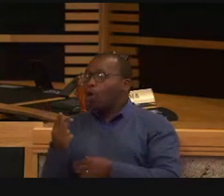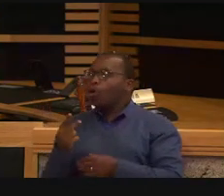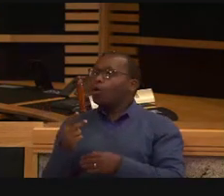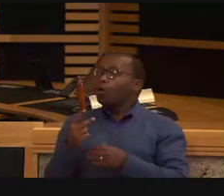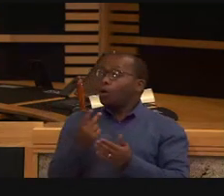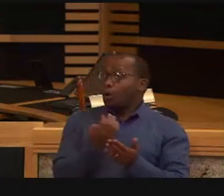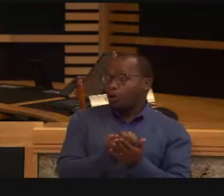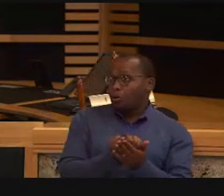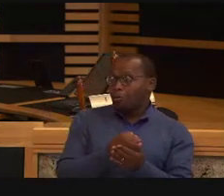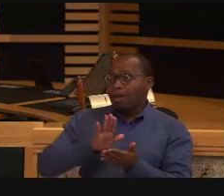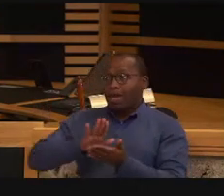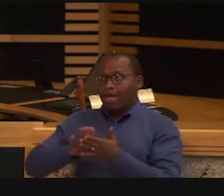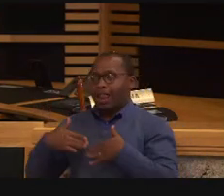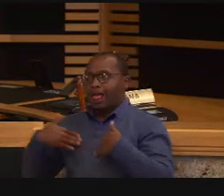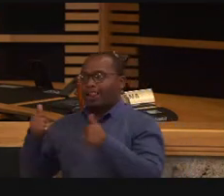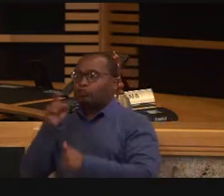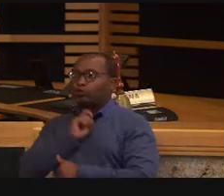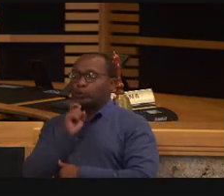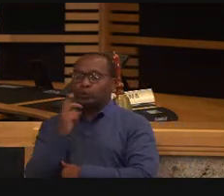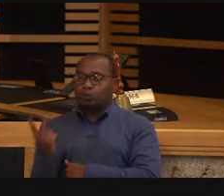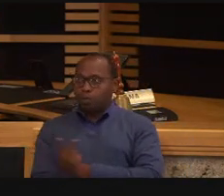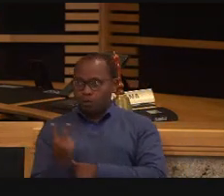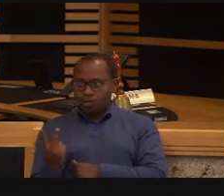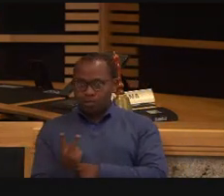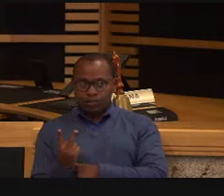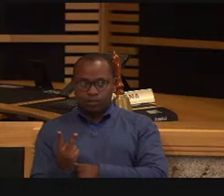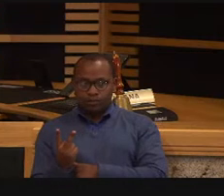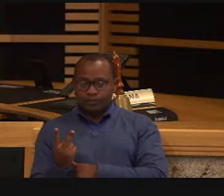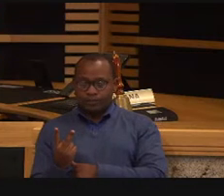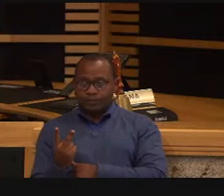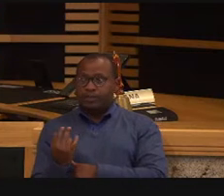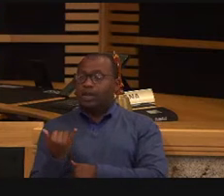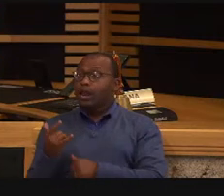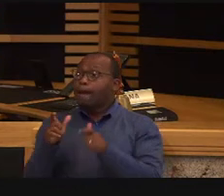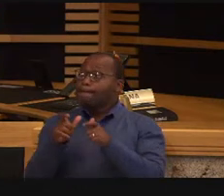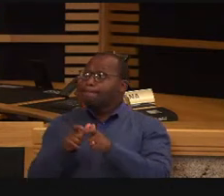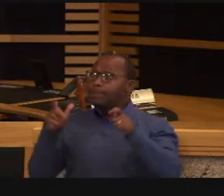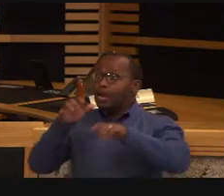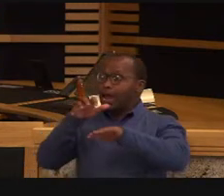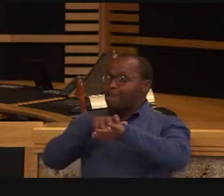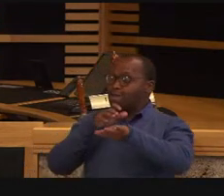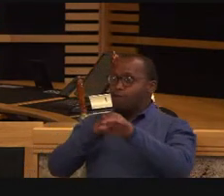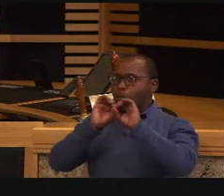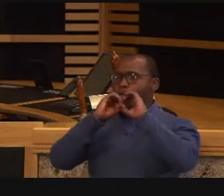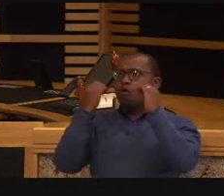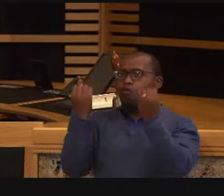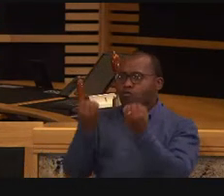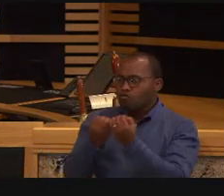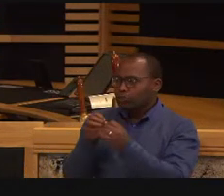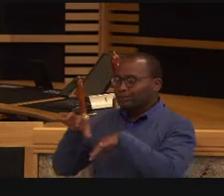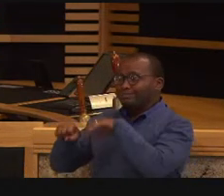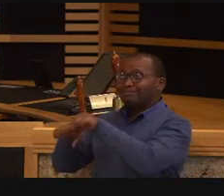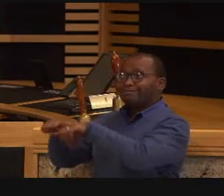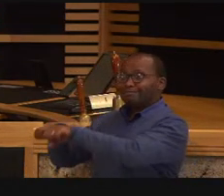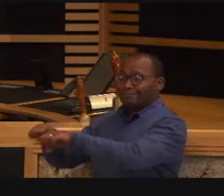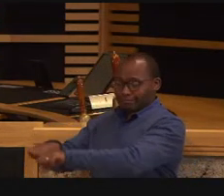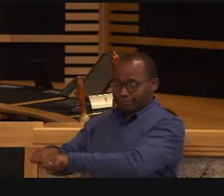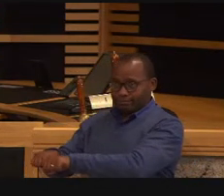medical cannabis and the emphasis on CBD, commercial farmers are shifting to hemp varieties with lower THC